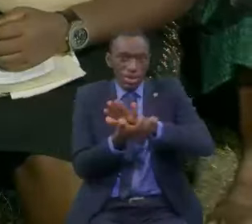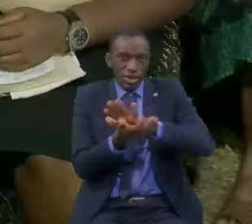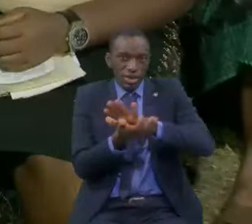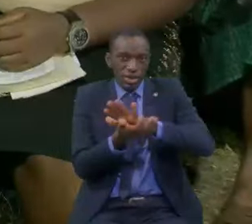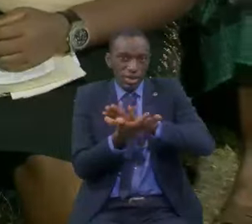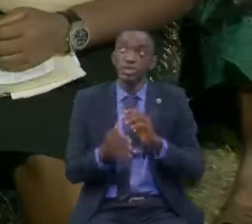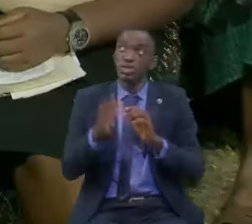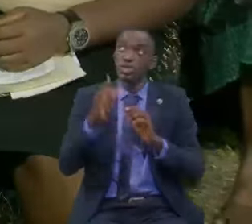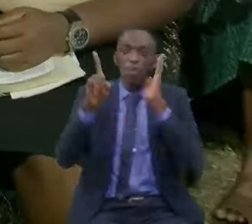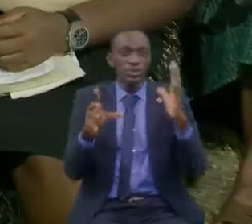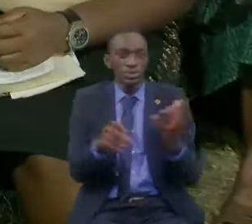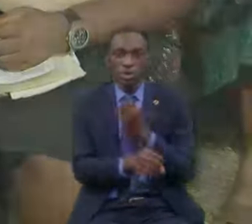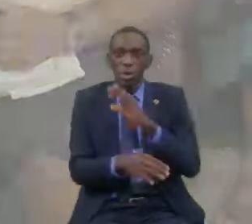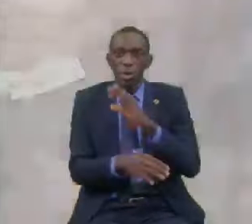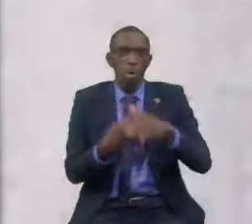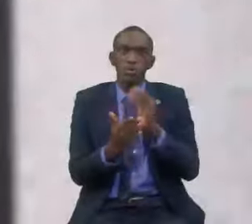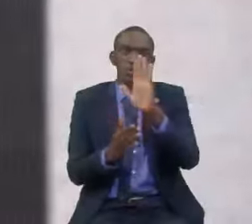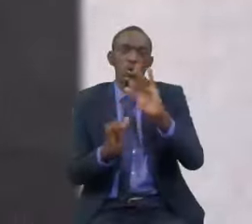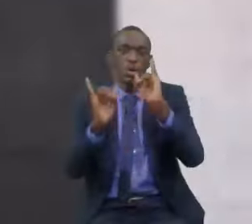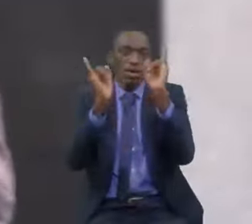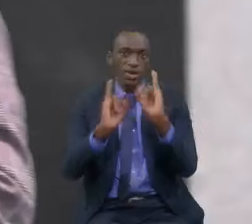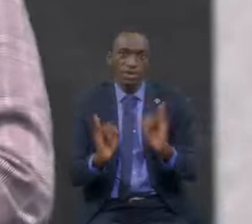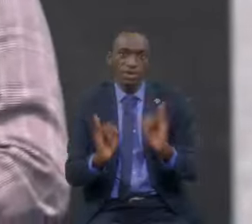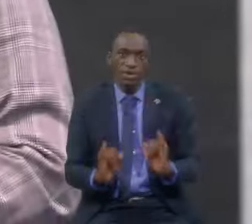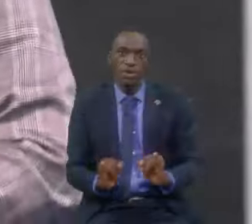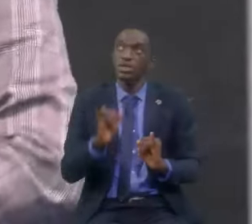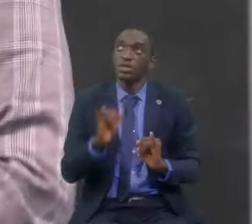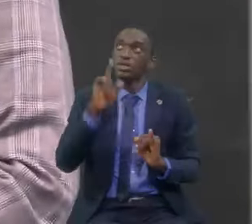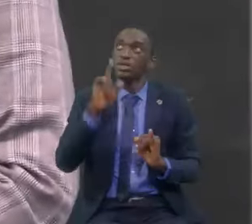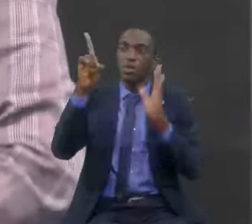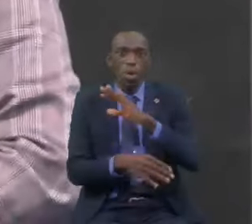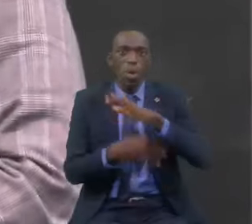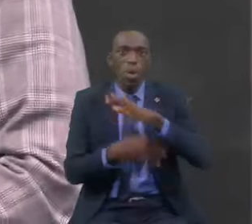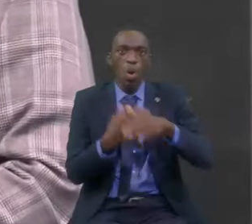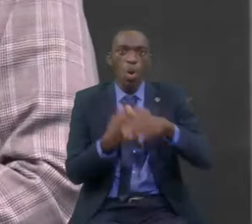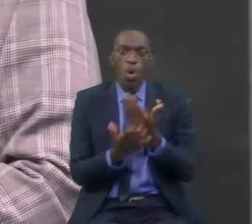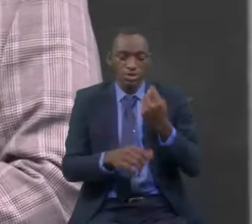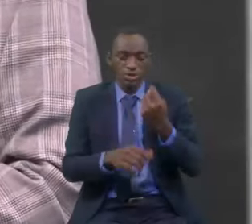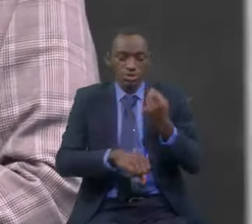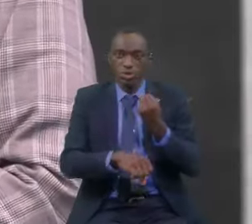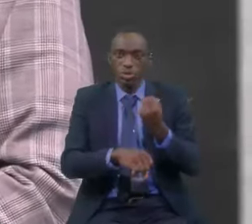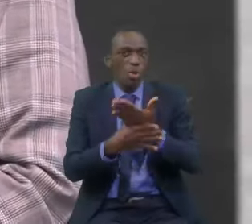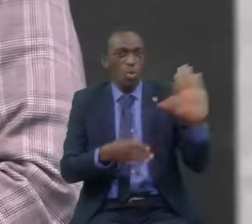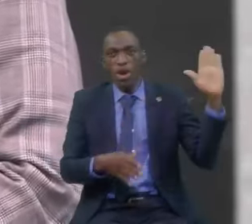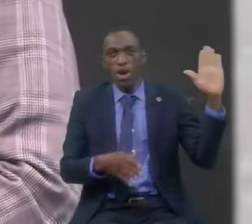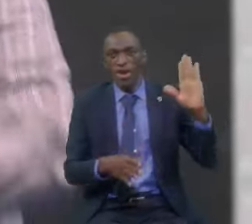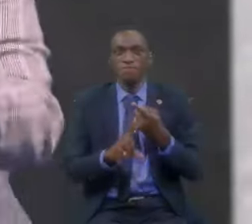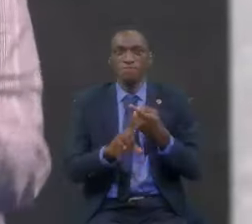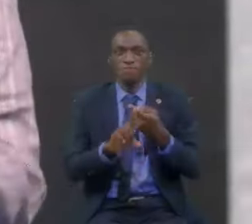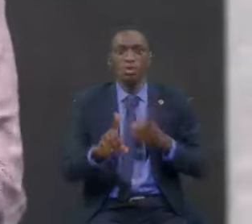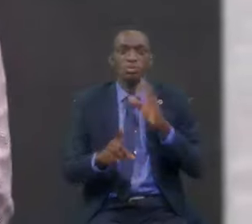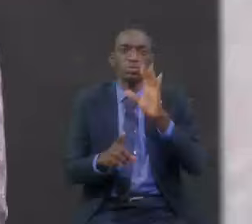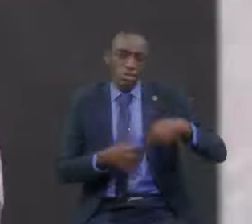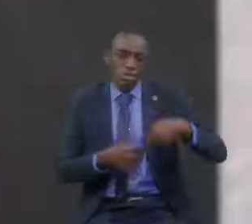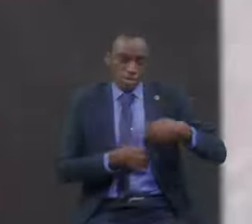idols he'll take all the stone away from your your heart